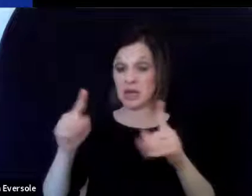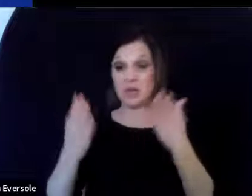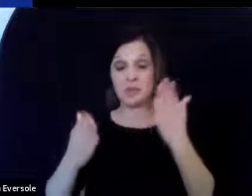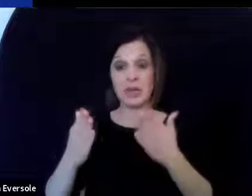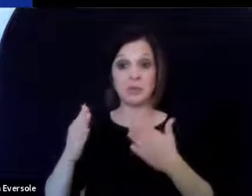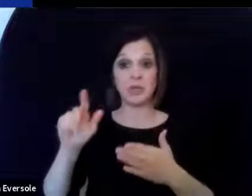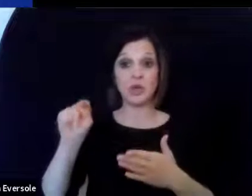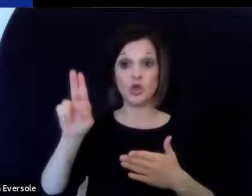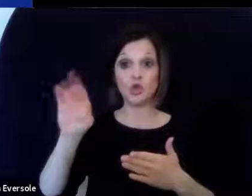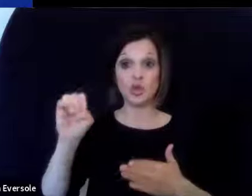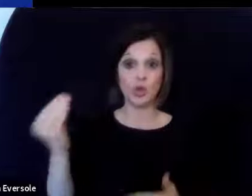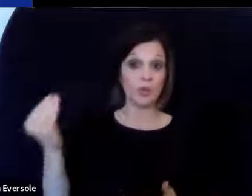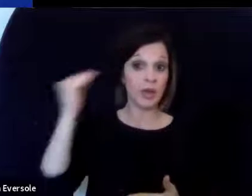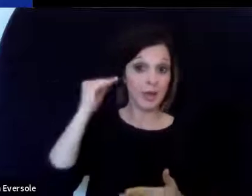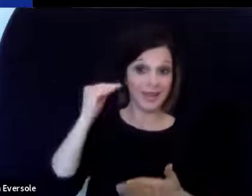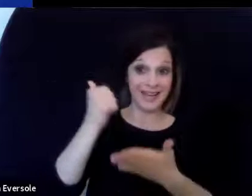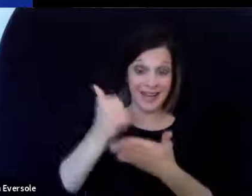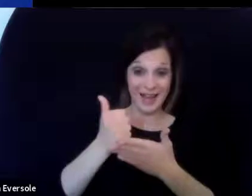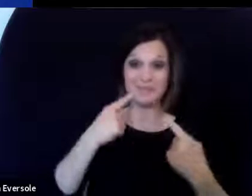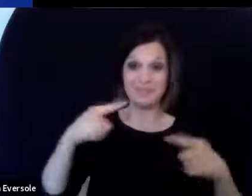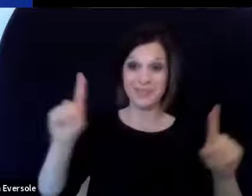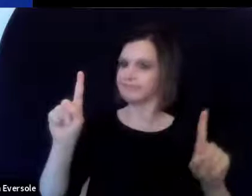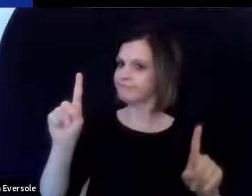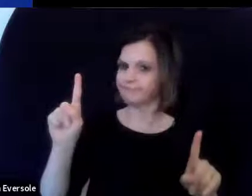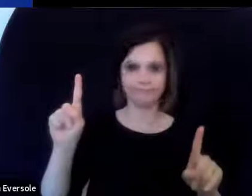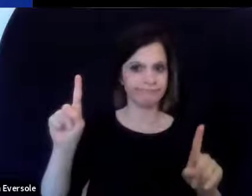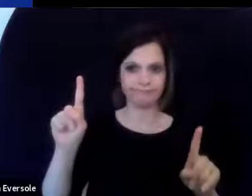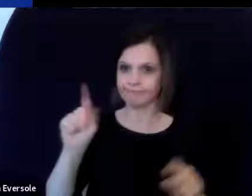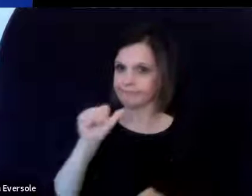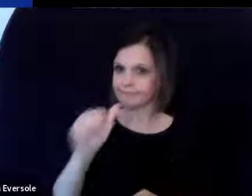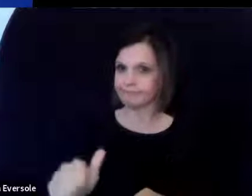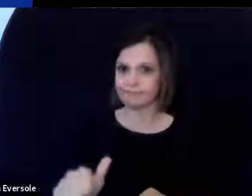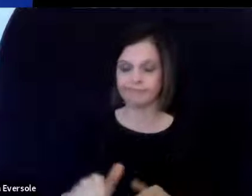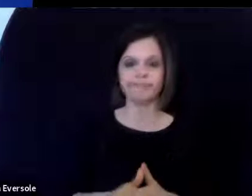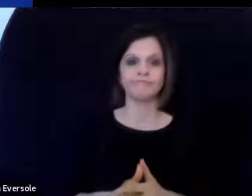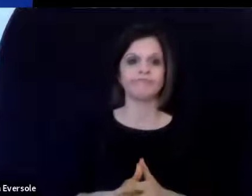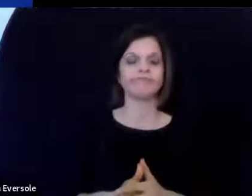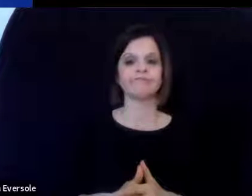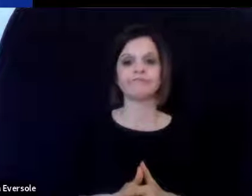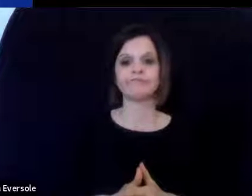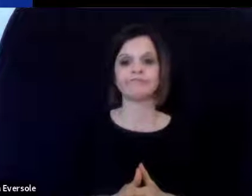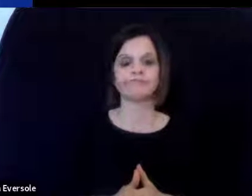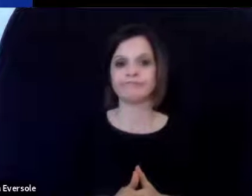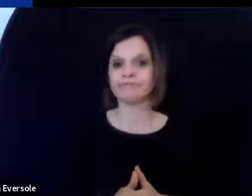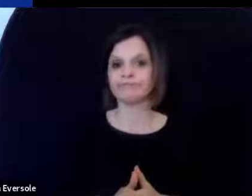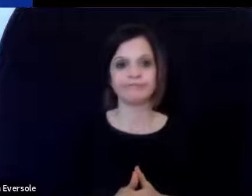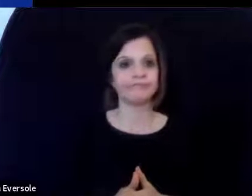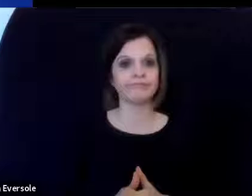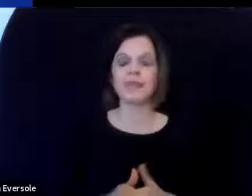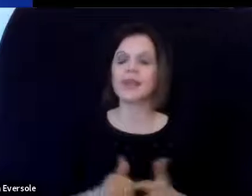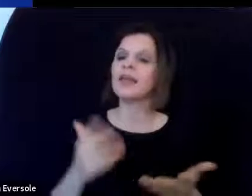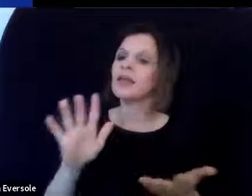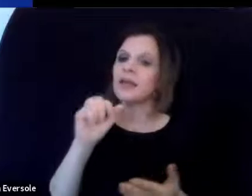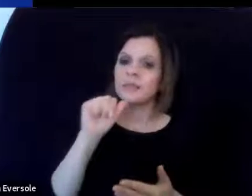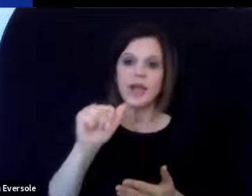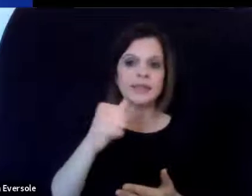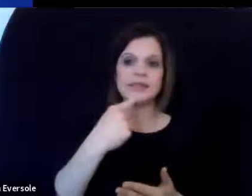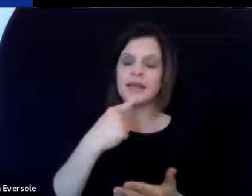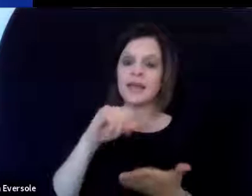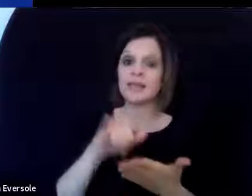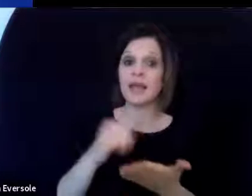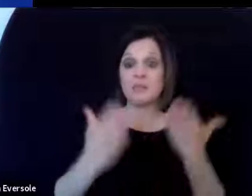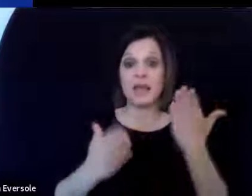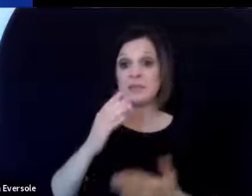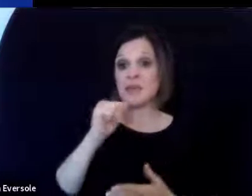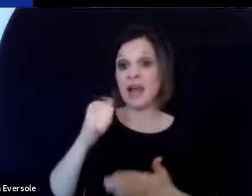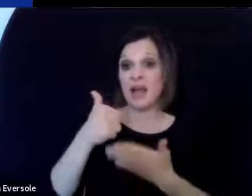say that there's no child that's ever benefited from having tubes in their ears. We're not saying that, but we're also